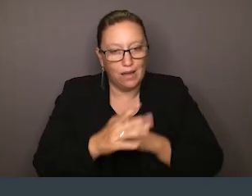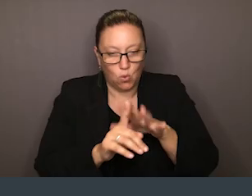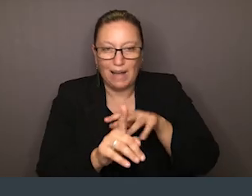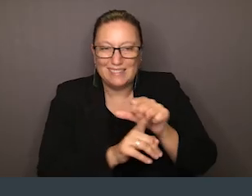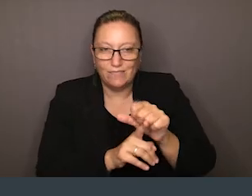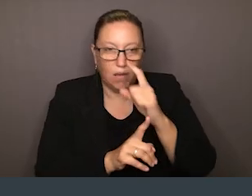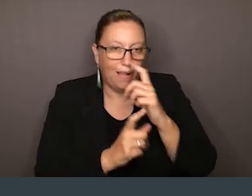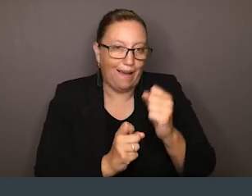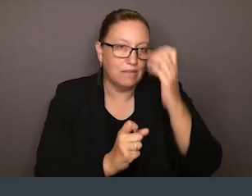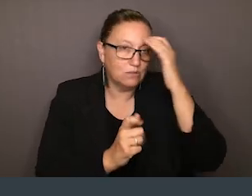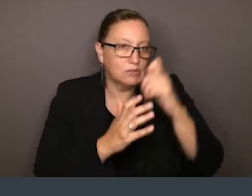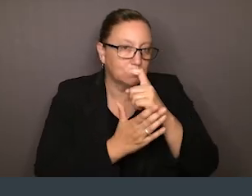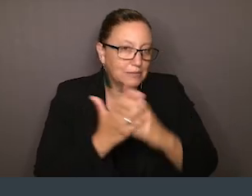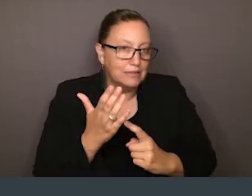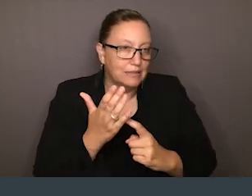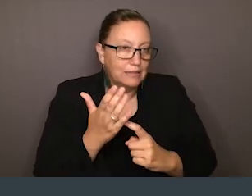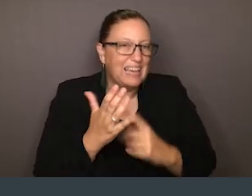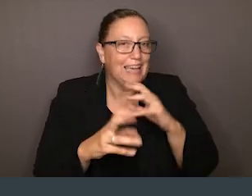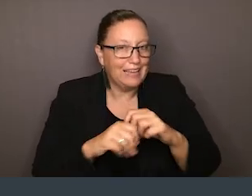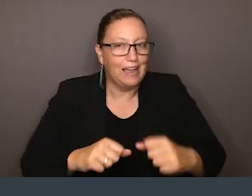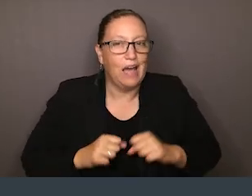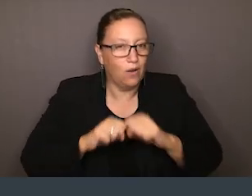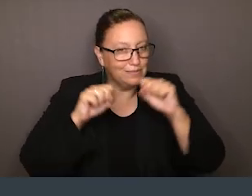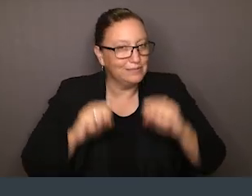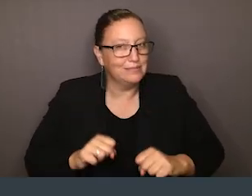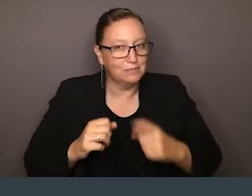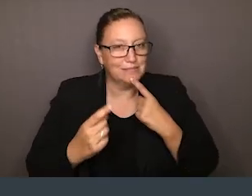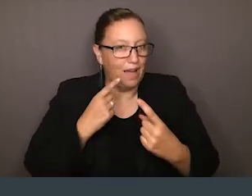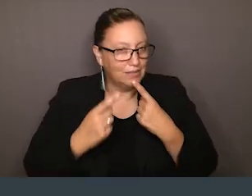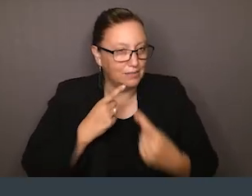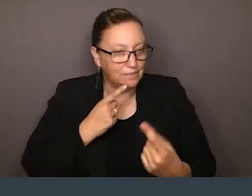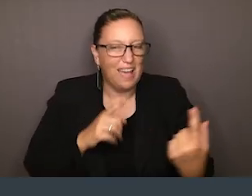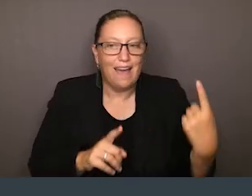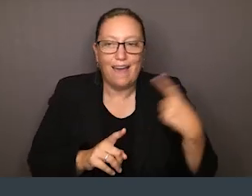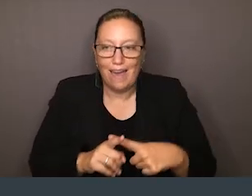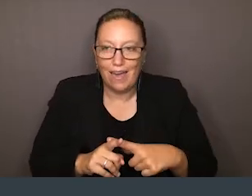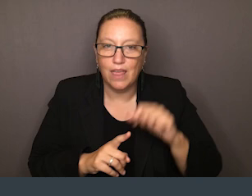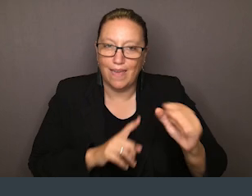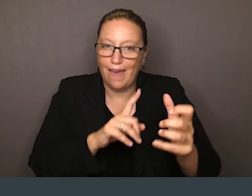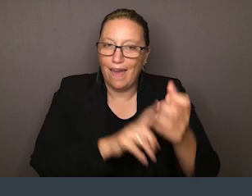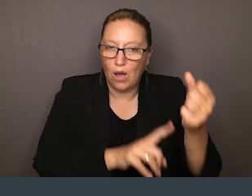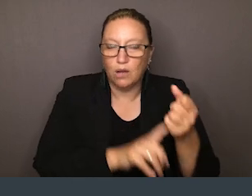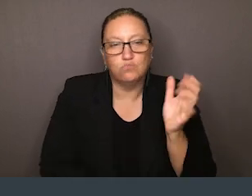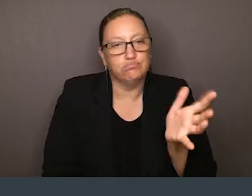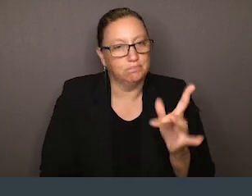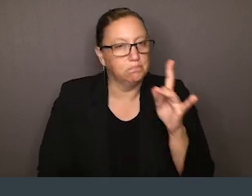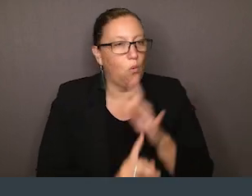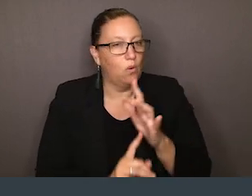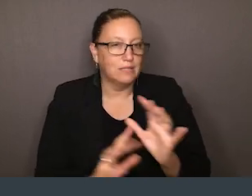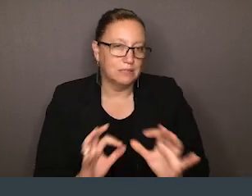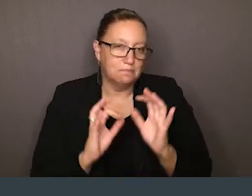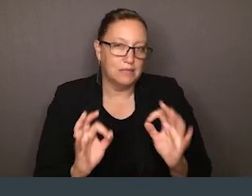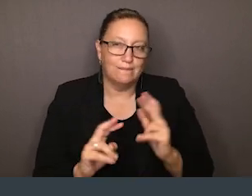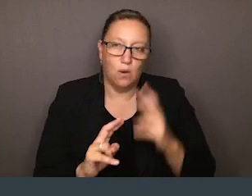be accurately identified in our systems data, and that their outcomes, particularly in